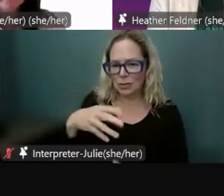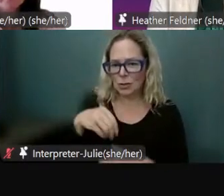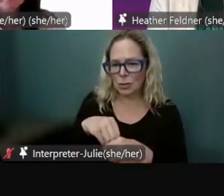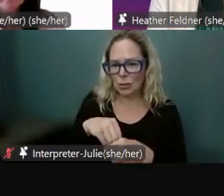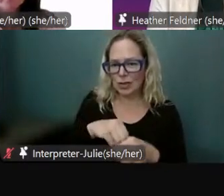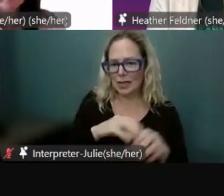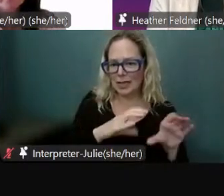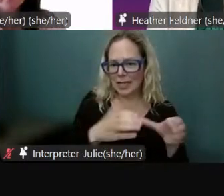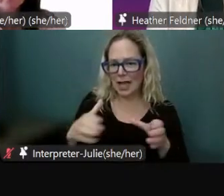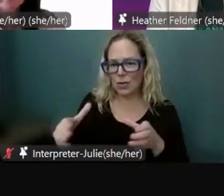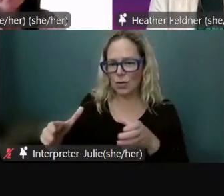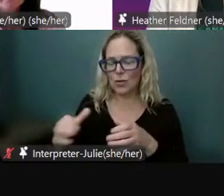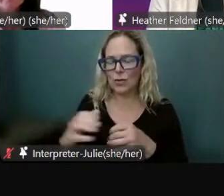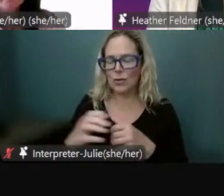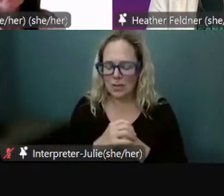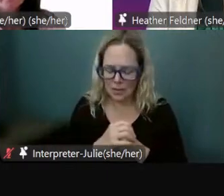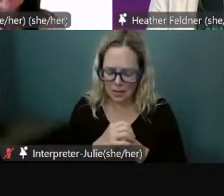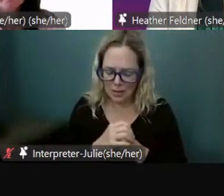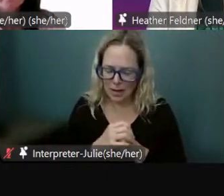right now, and